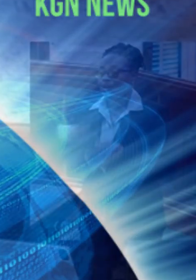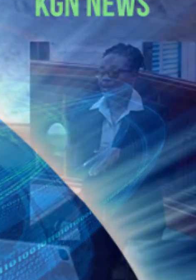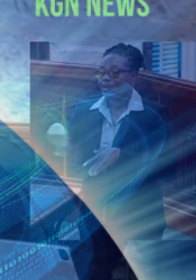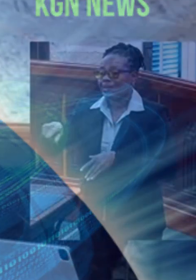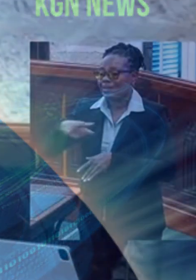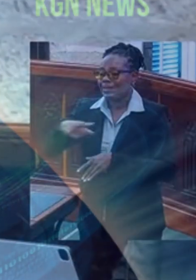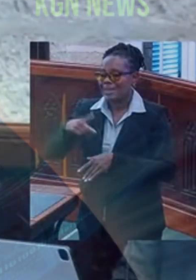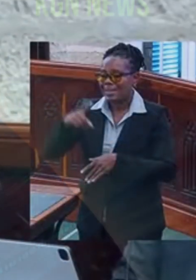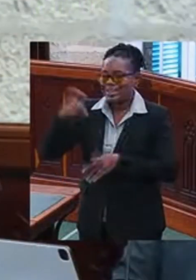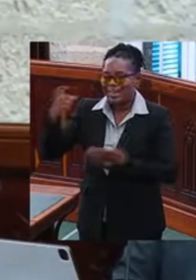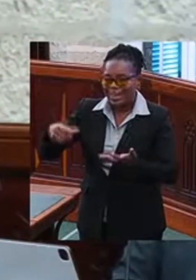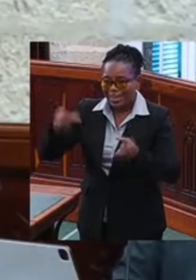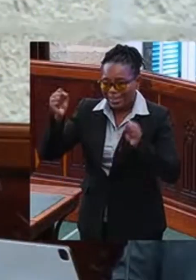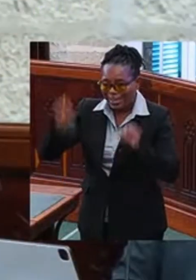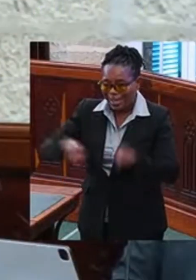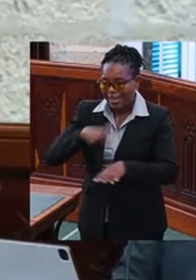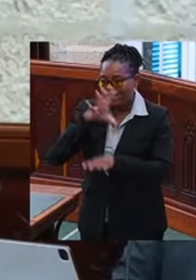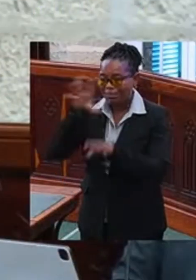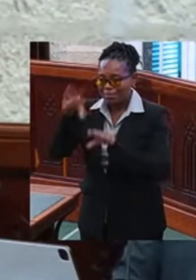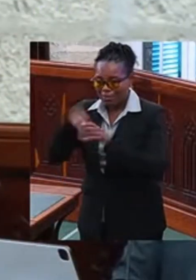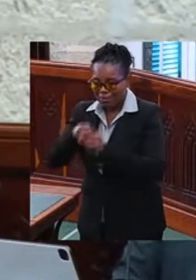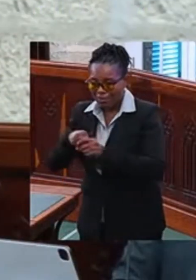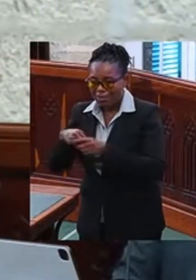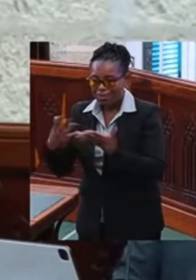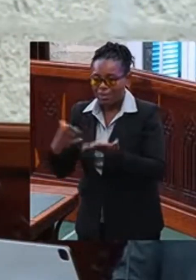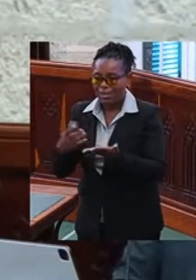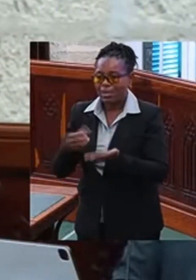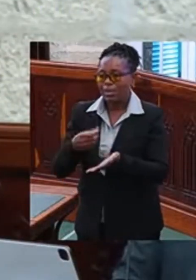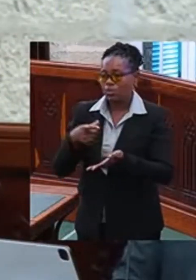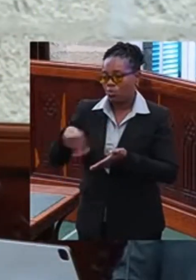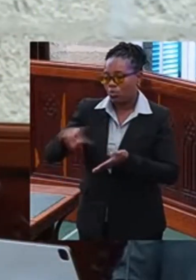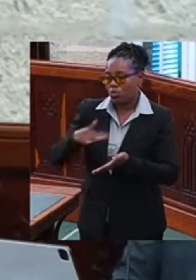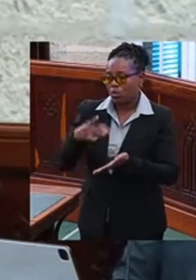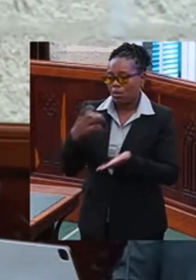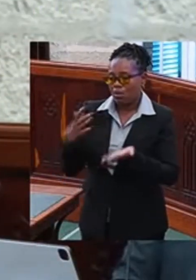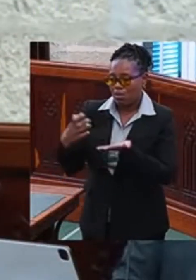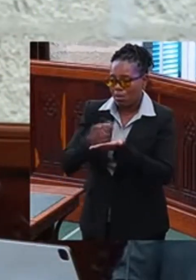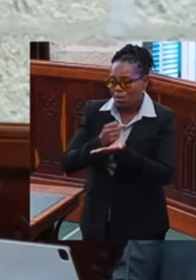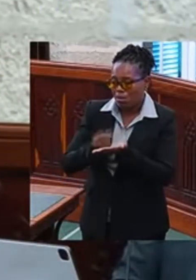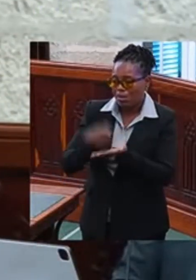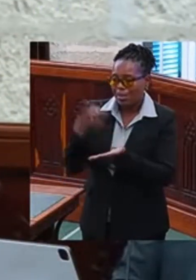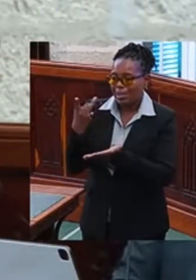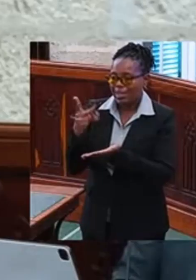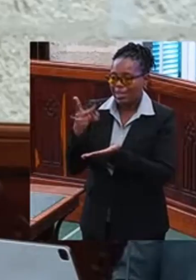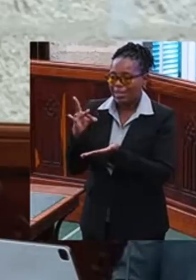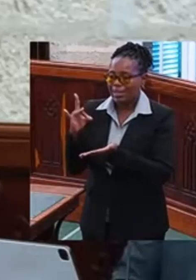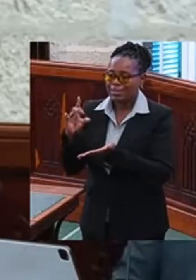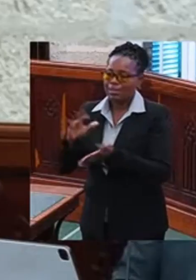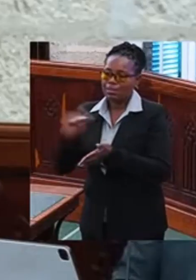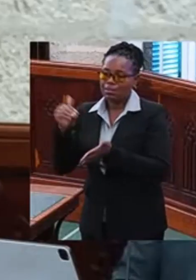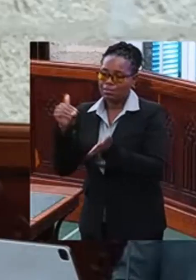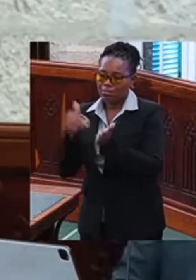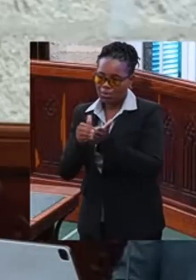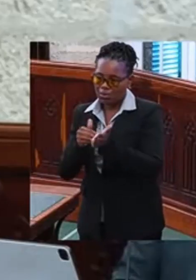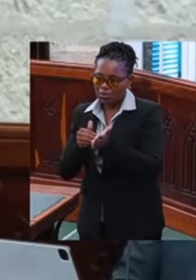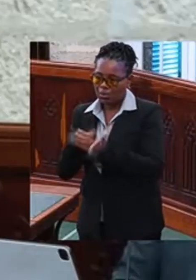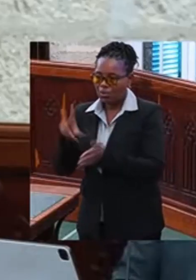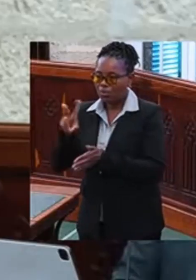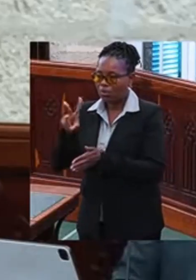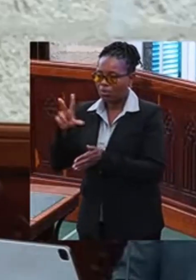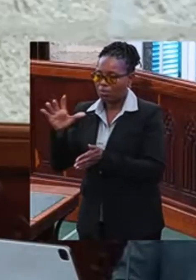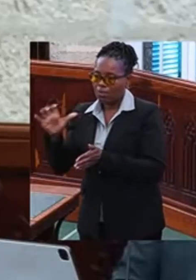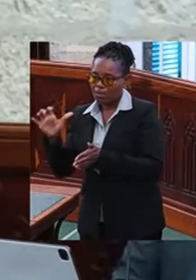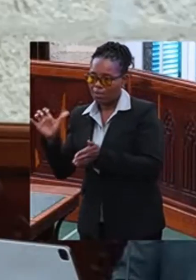temporary reductions in excise taxes, and revisions to customs valuation rules, all aimed at preventing imported price shocks from